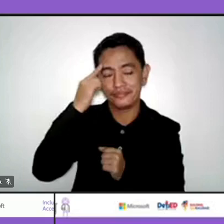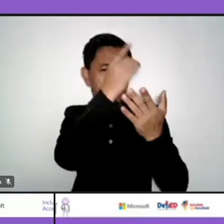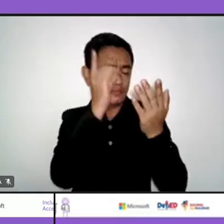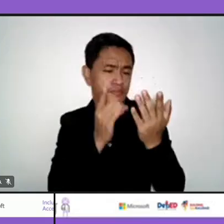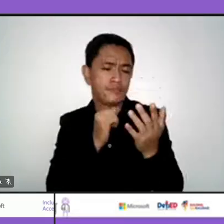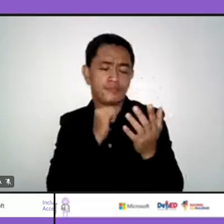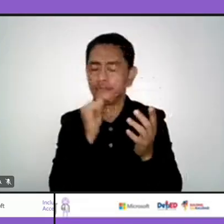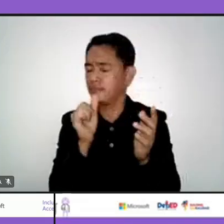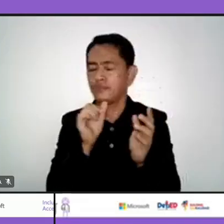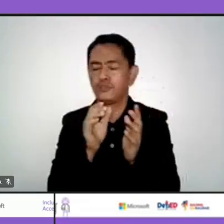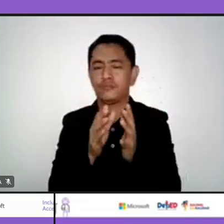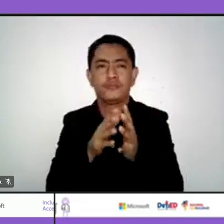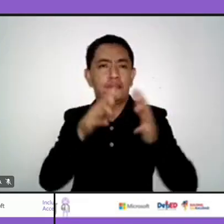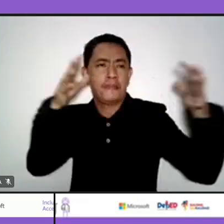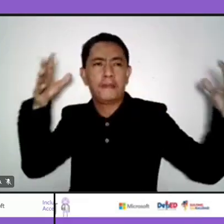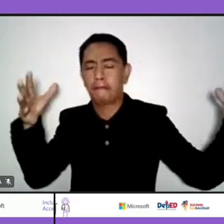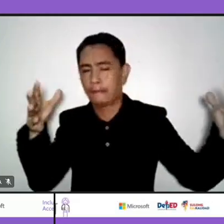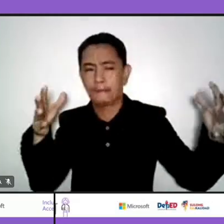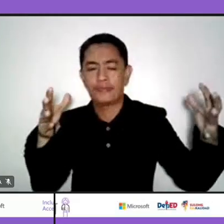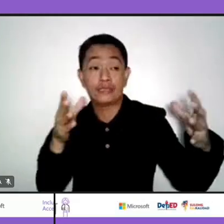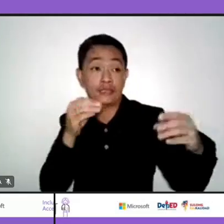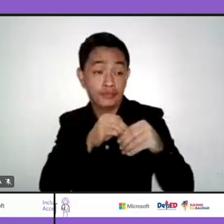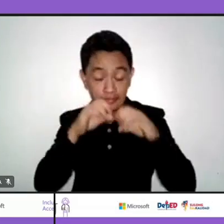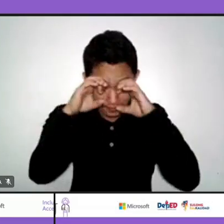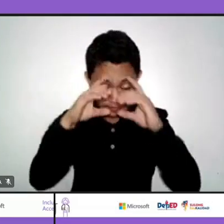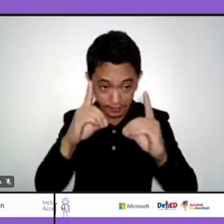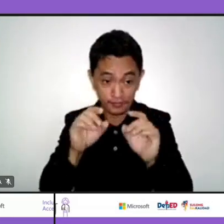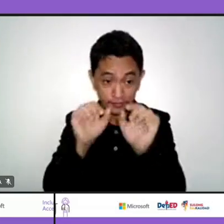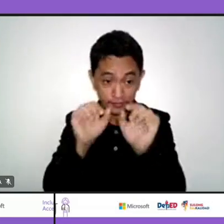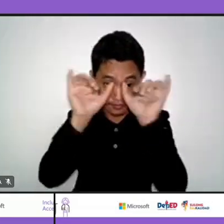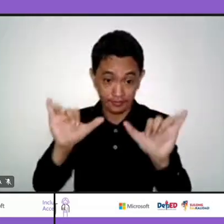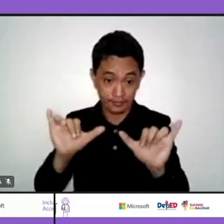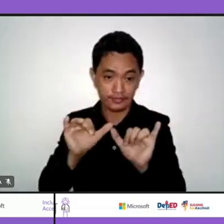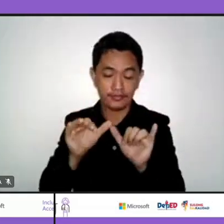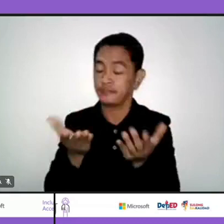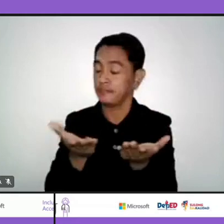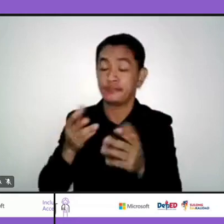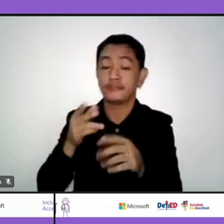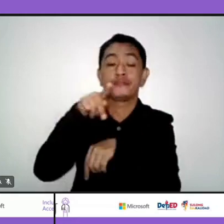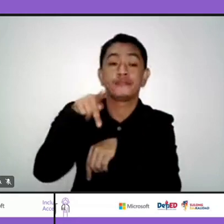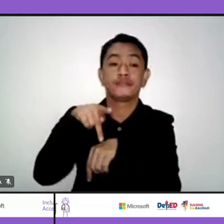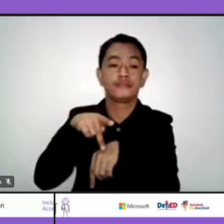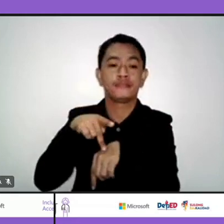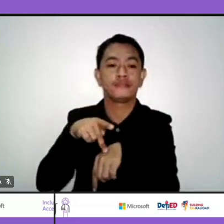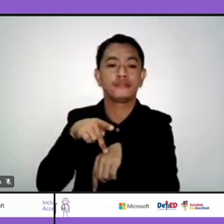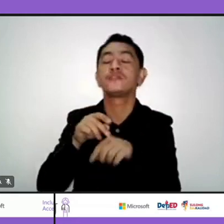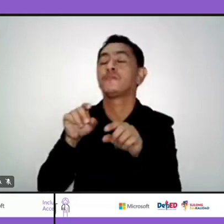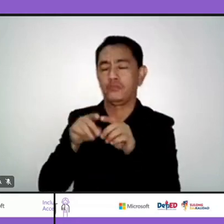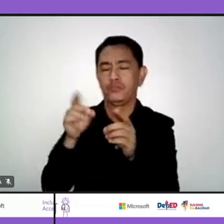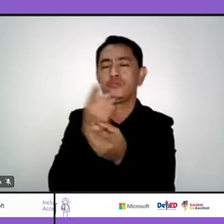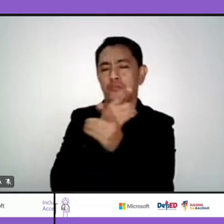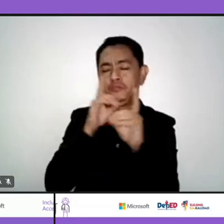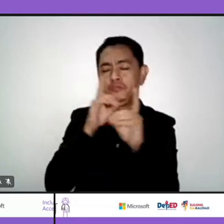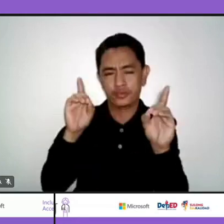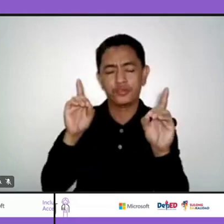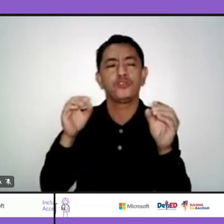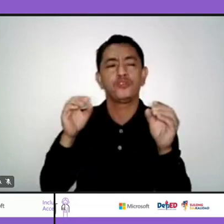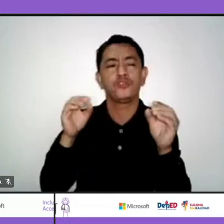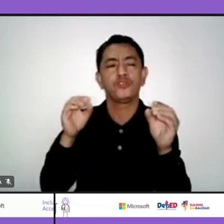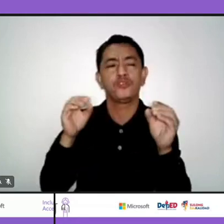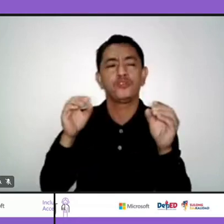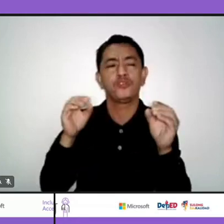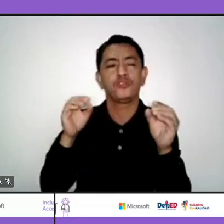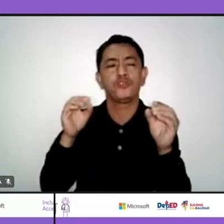the concept of universal design is not yet very universal sa ating education